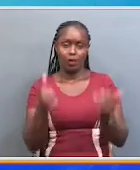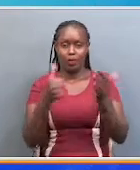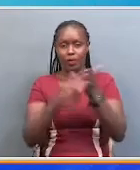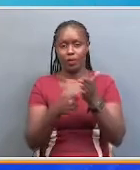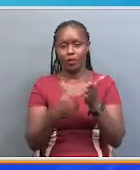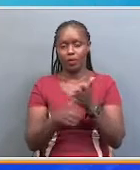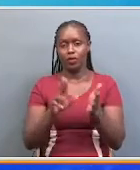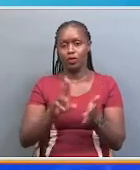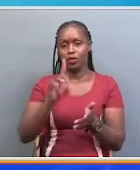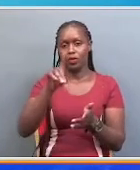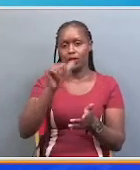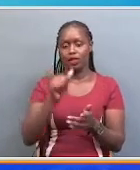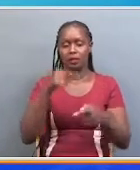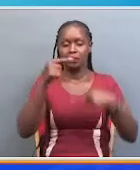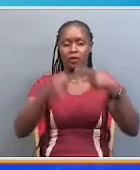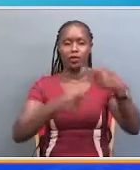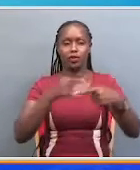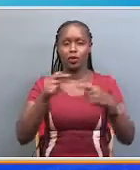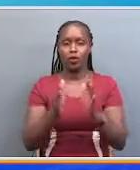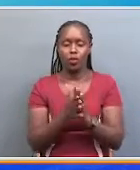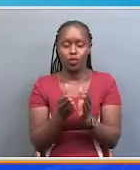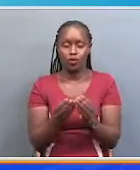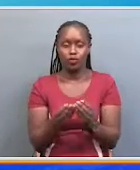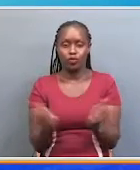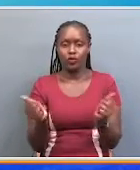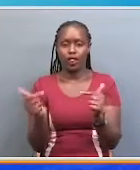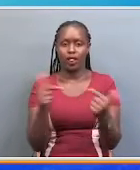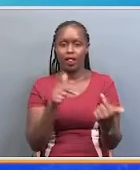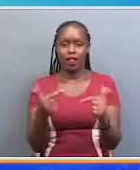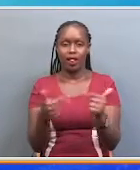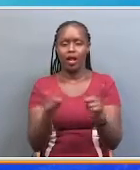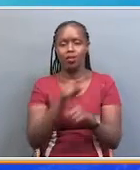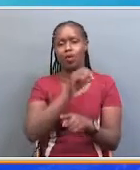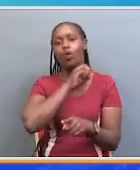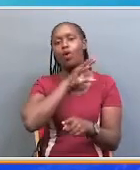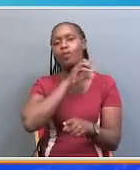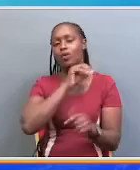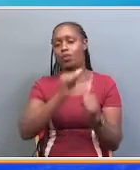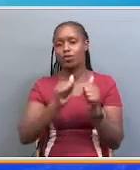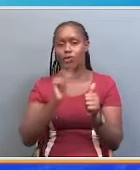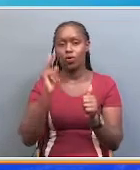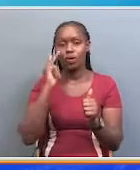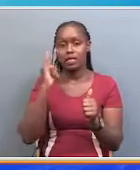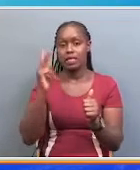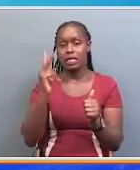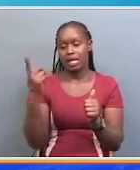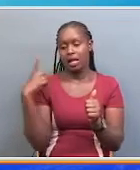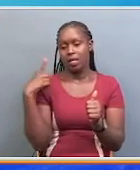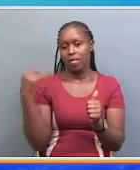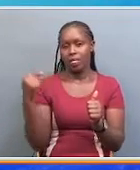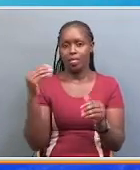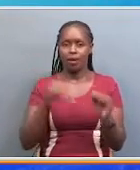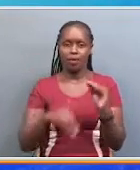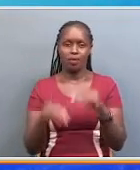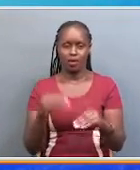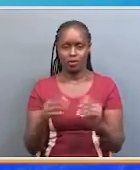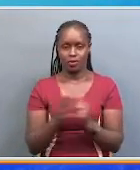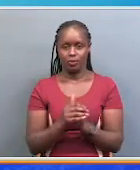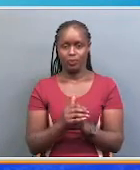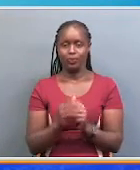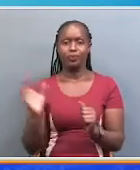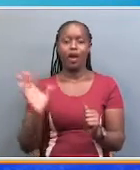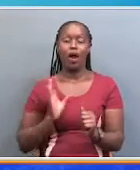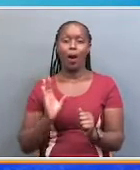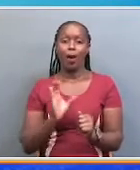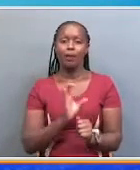Leza kuwa inaendelea na utatuzi wa mizozo na malalamiko yaliyoshuhudiwa katika mchujo wa hivi majuzi. Kamati hiyo inayoongozwa